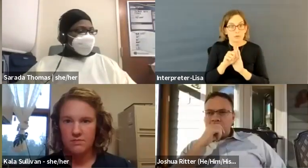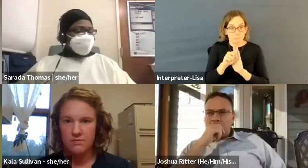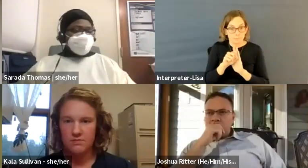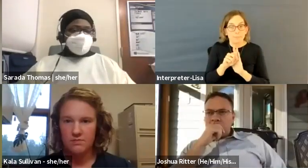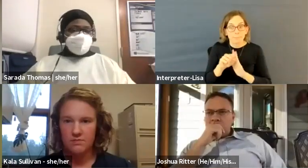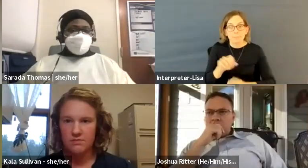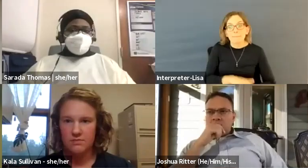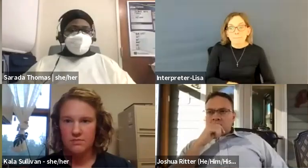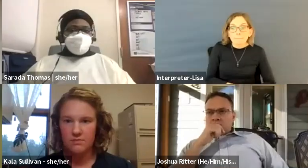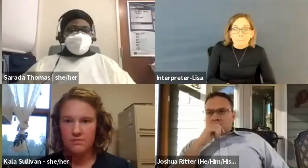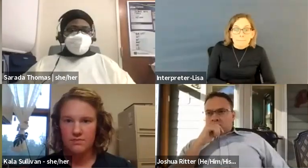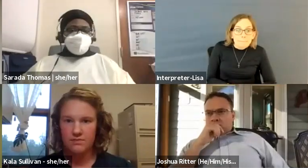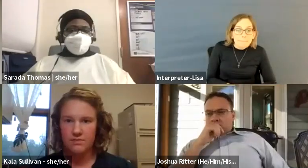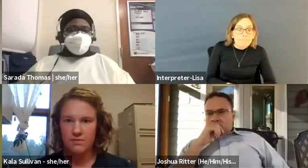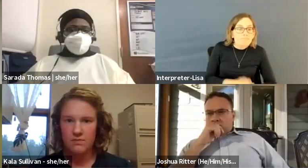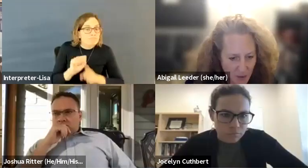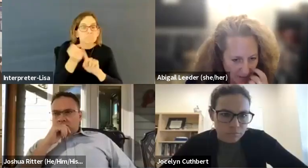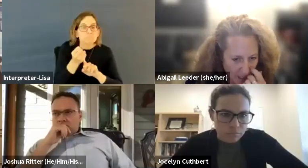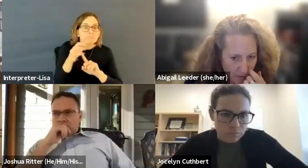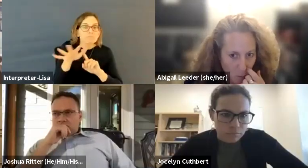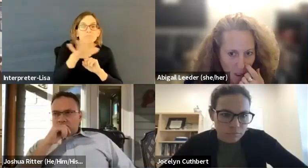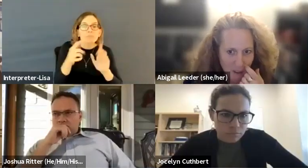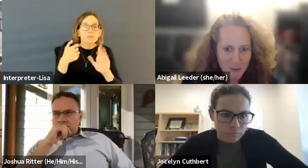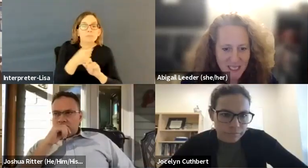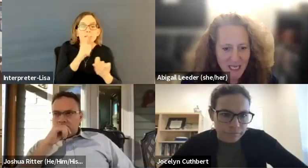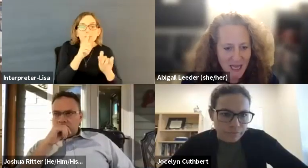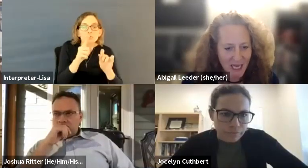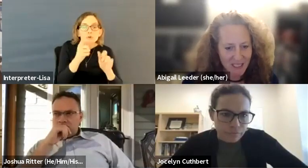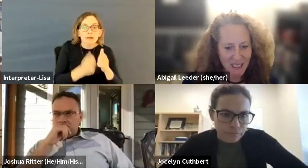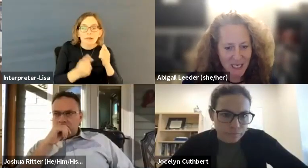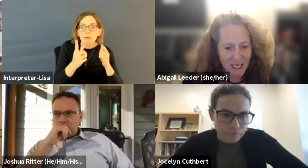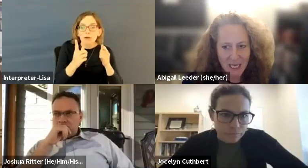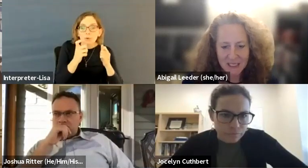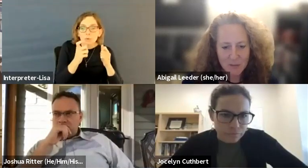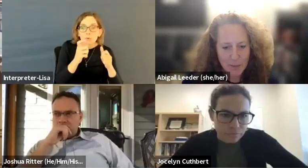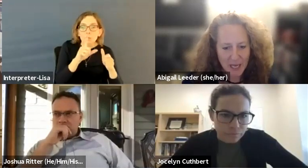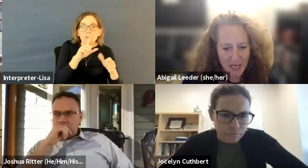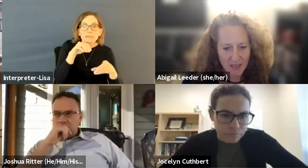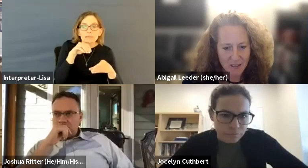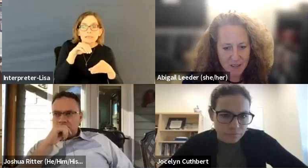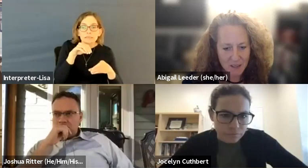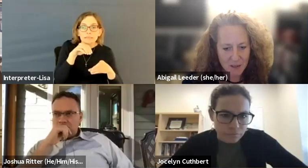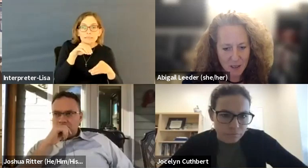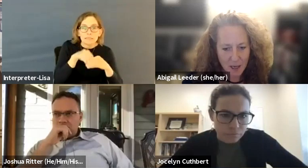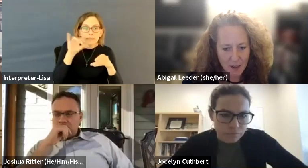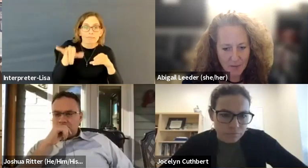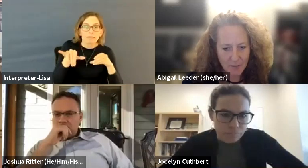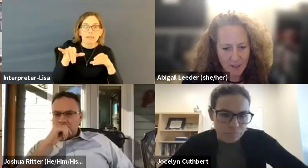And let's see, I wanna make sure that everyone who is in that gets